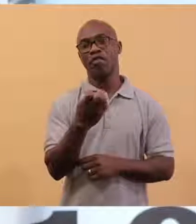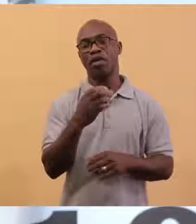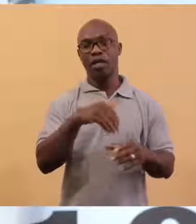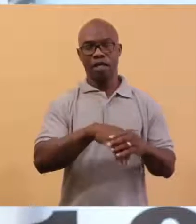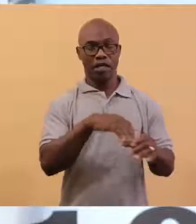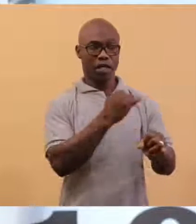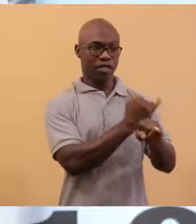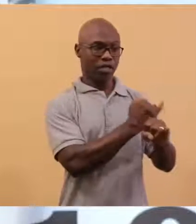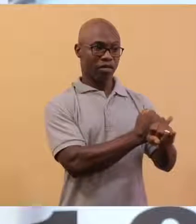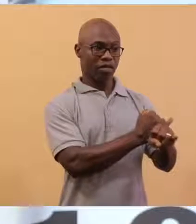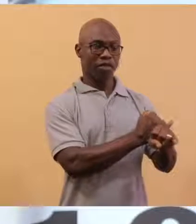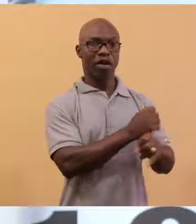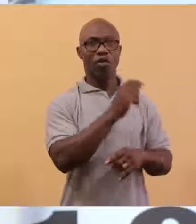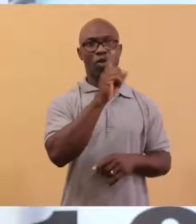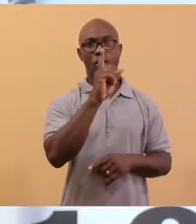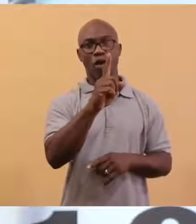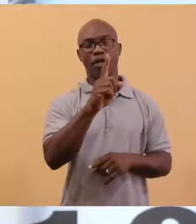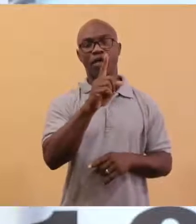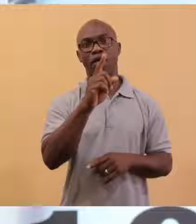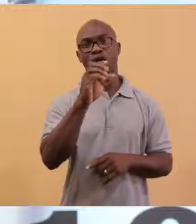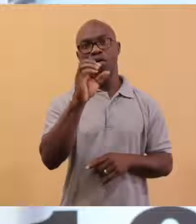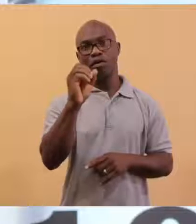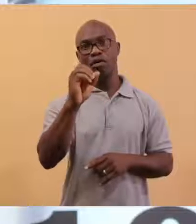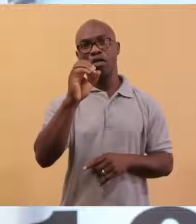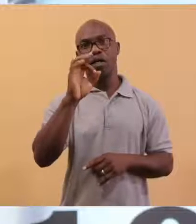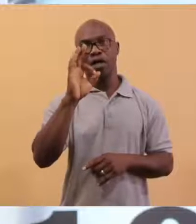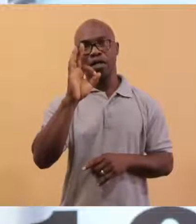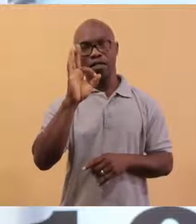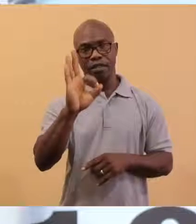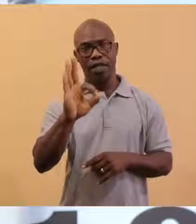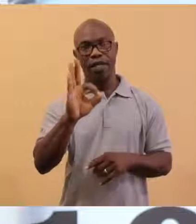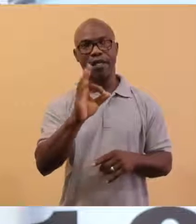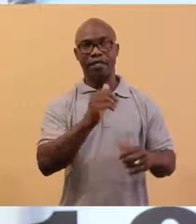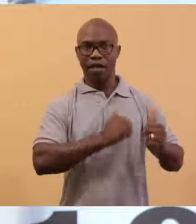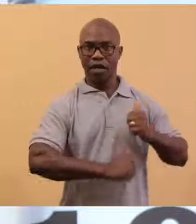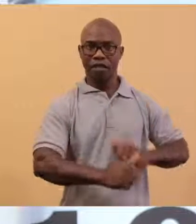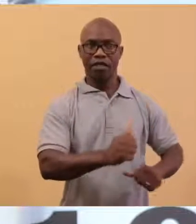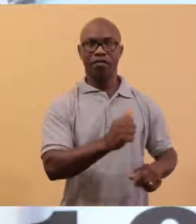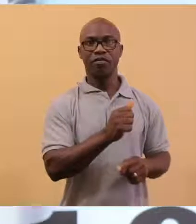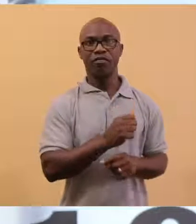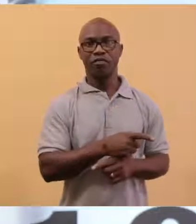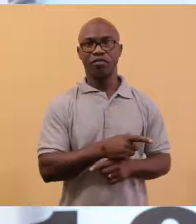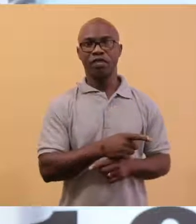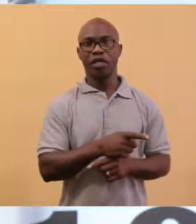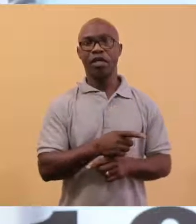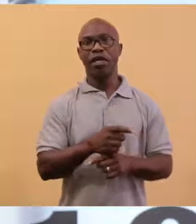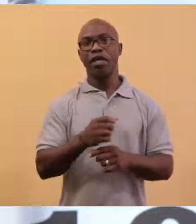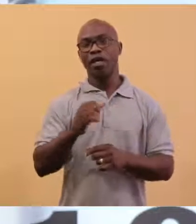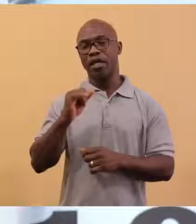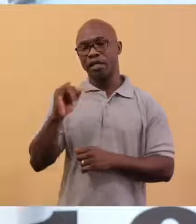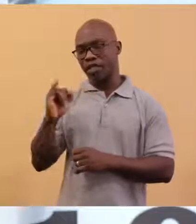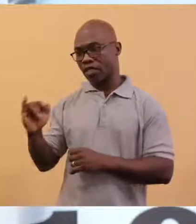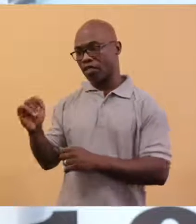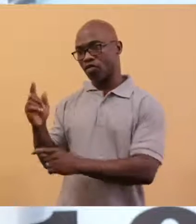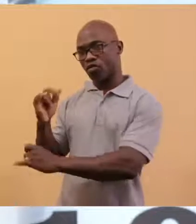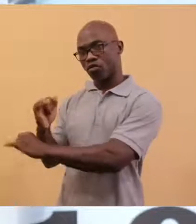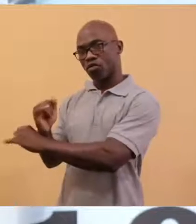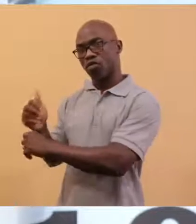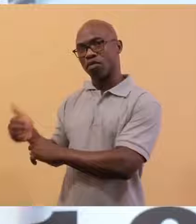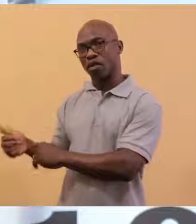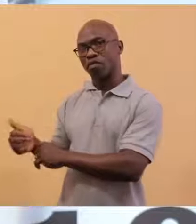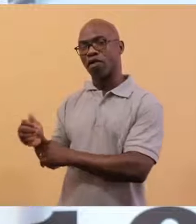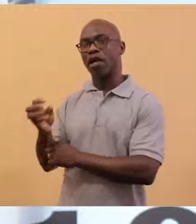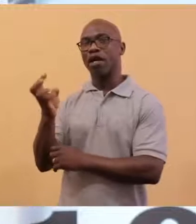isolation, we now have 109 active cases. In institutional quarantine, we